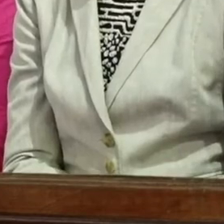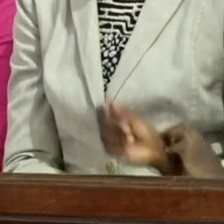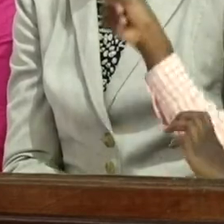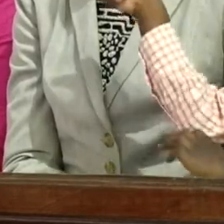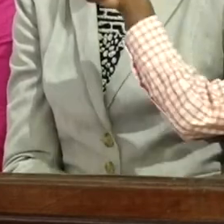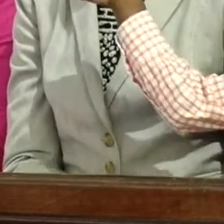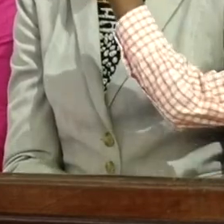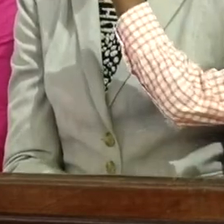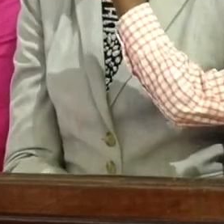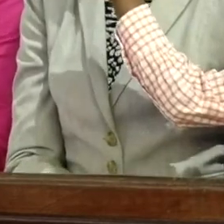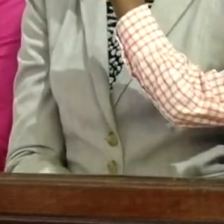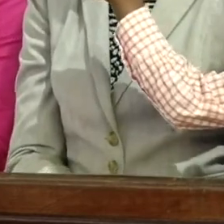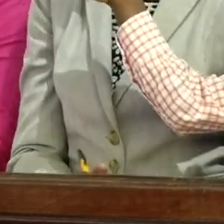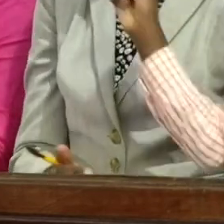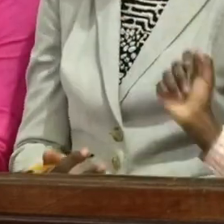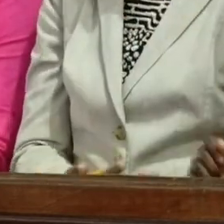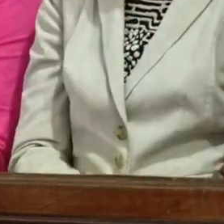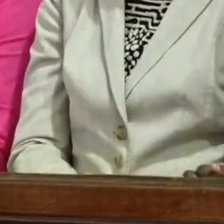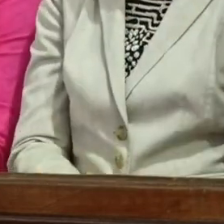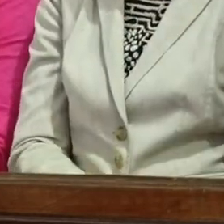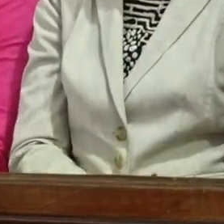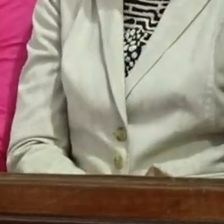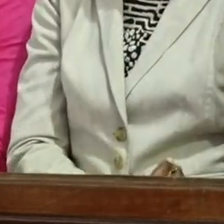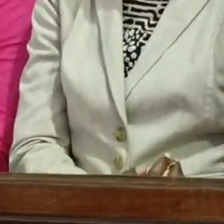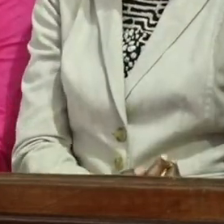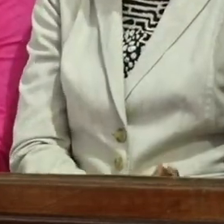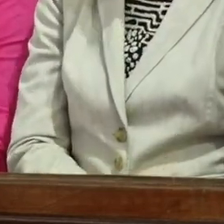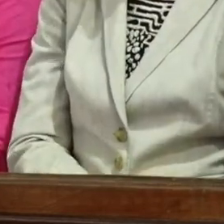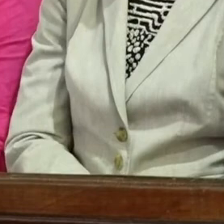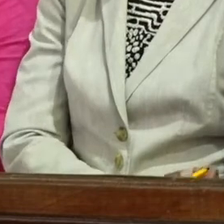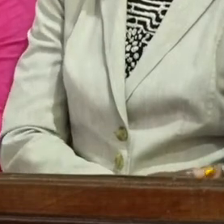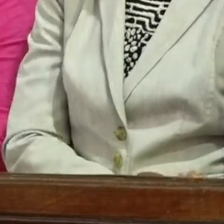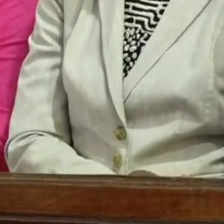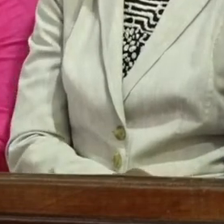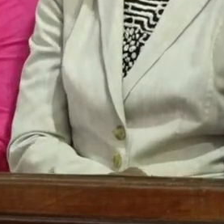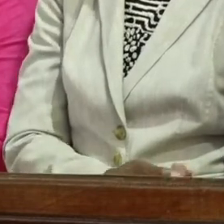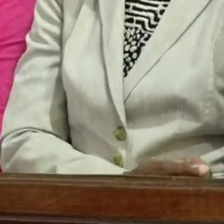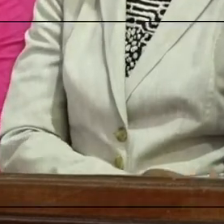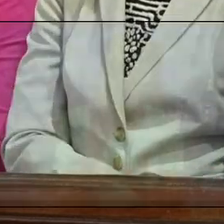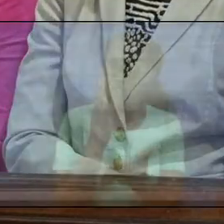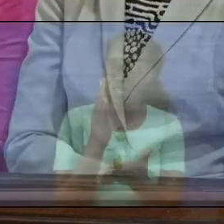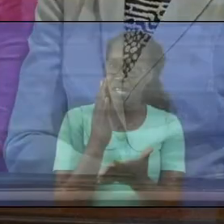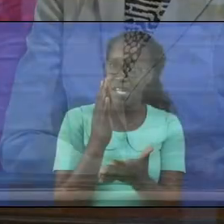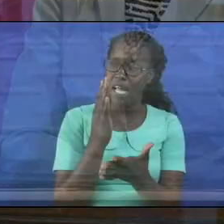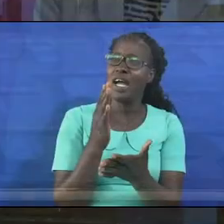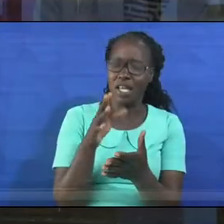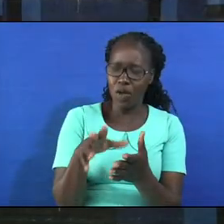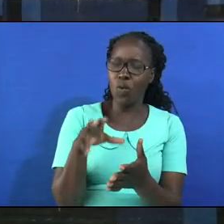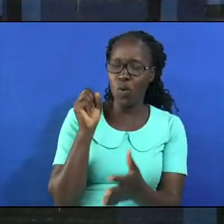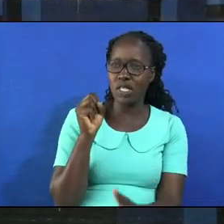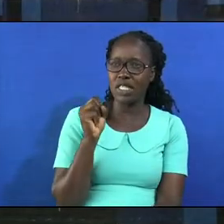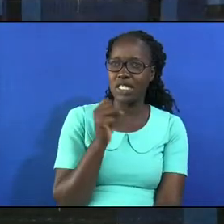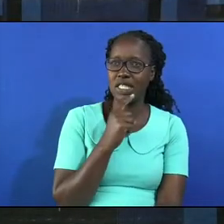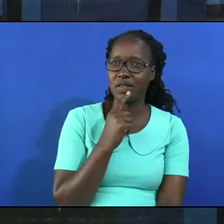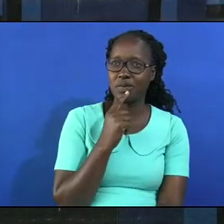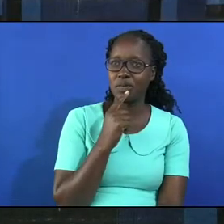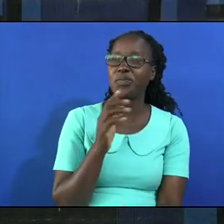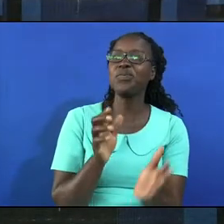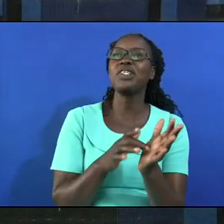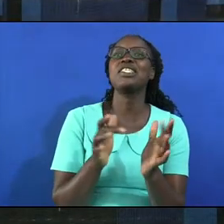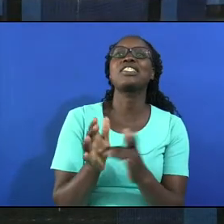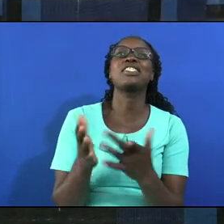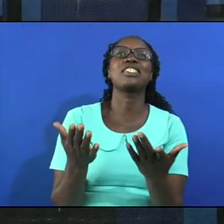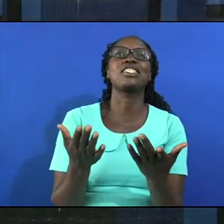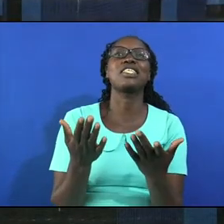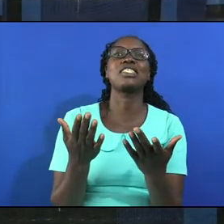Who did I say? Jesus was single, wasn't he? He was.